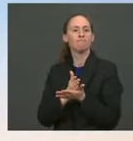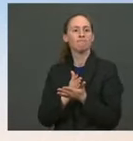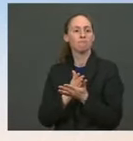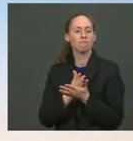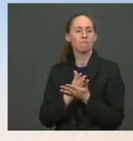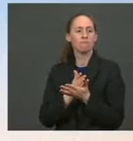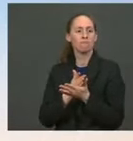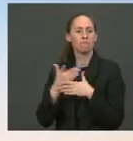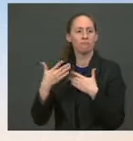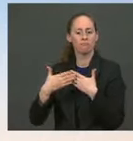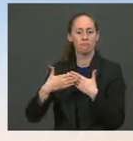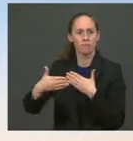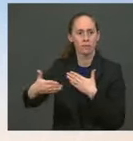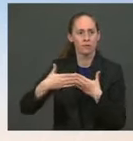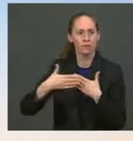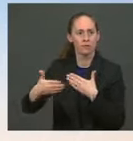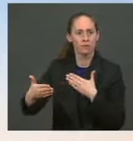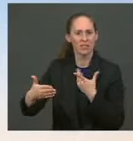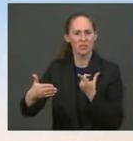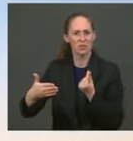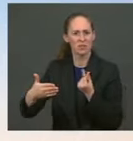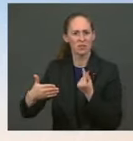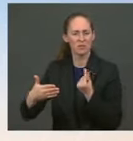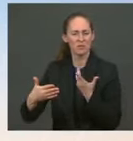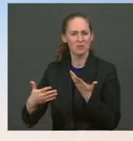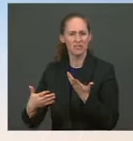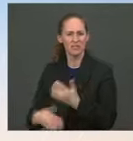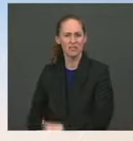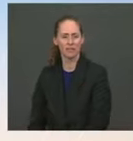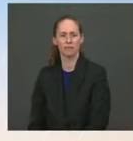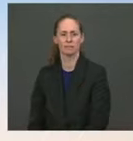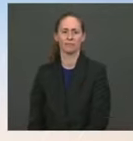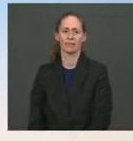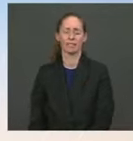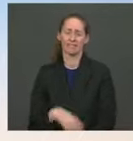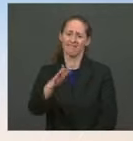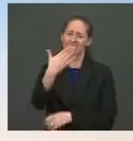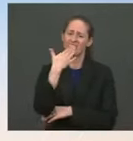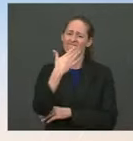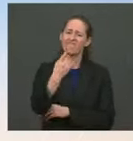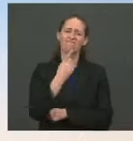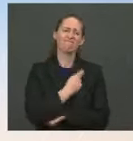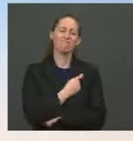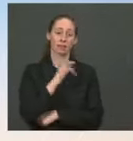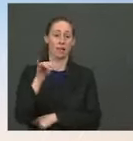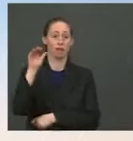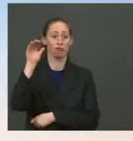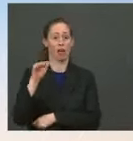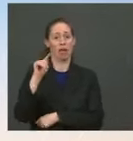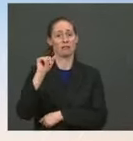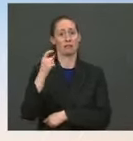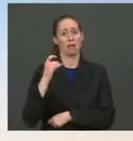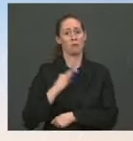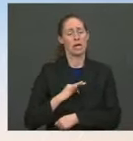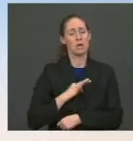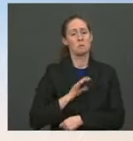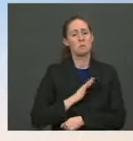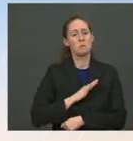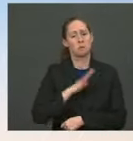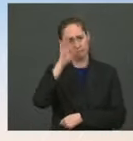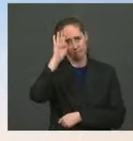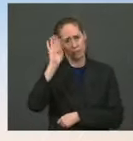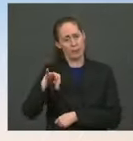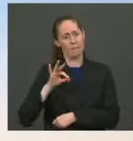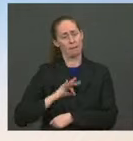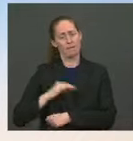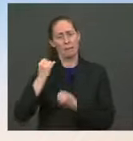very good question, because that child tax credit has really benefited families, giving families that tax